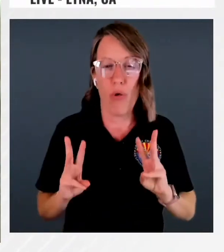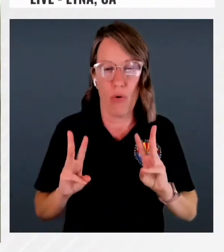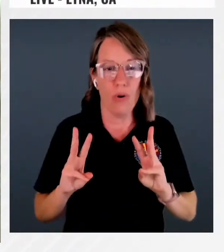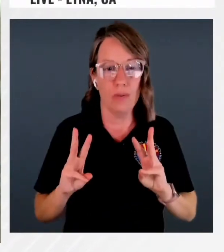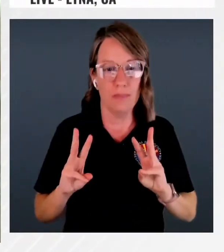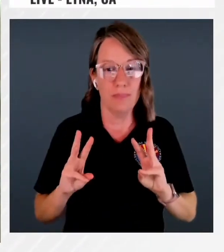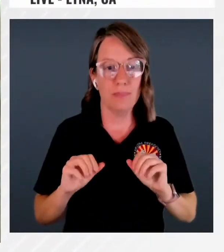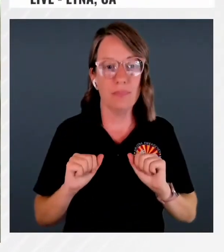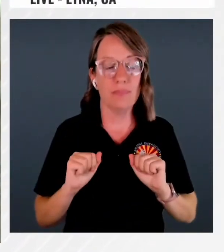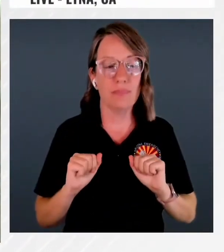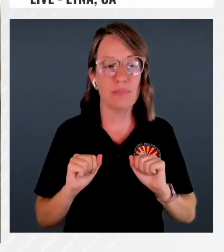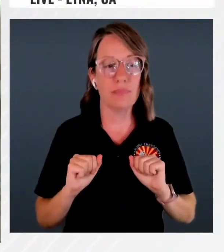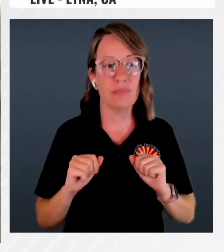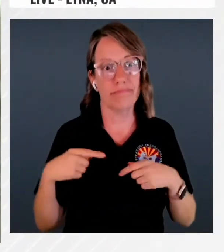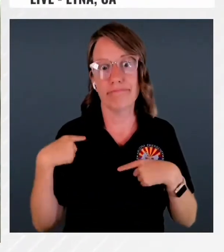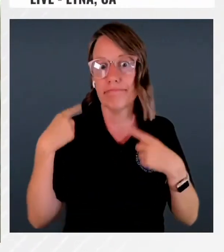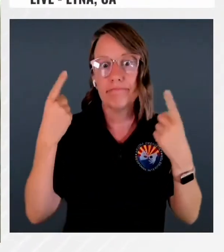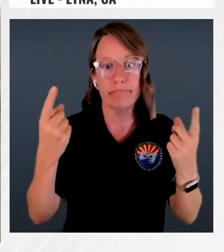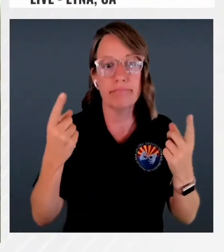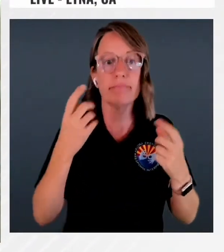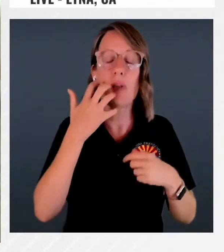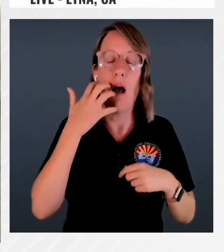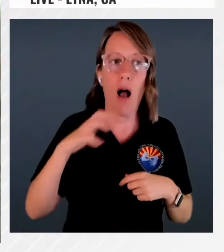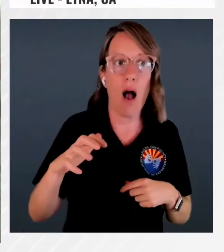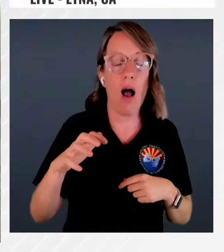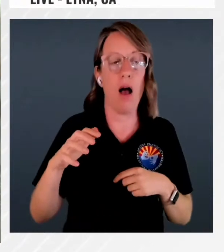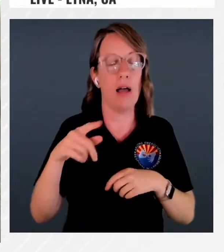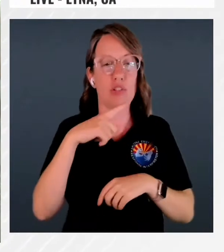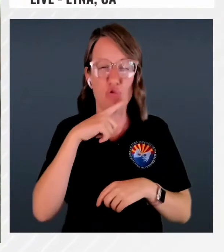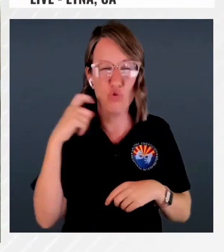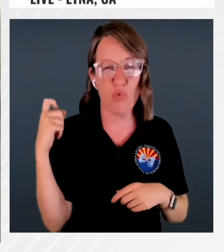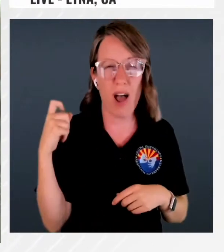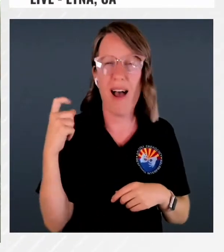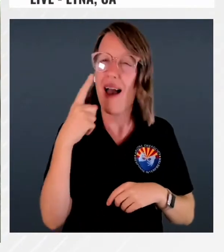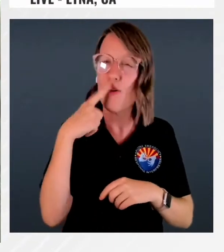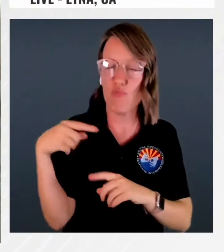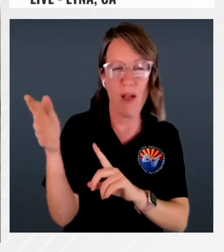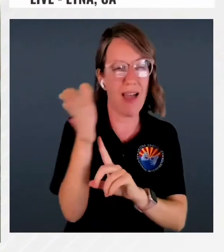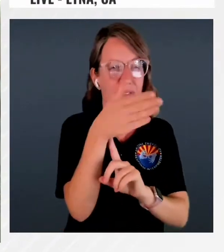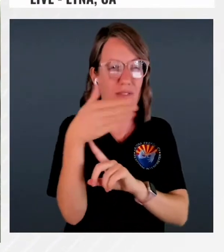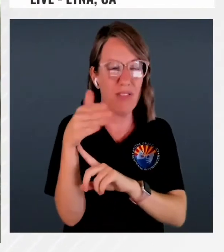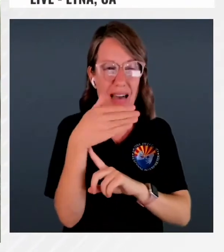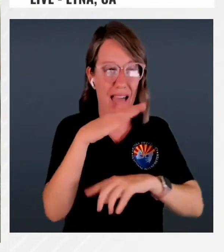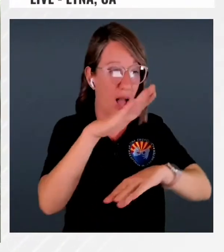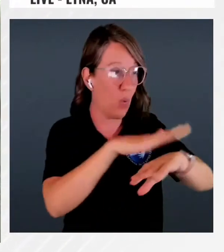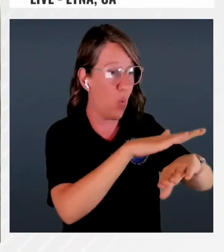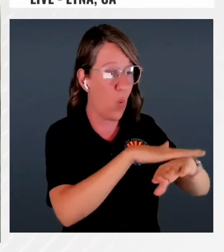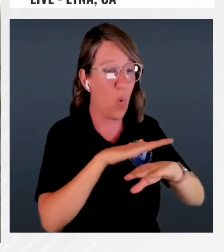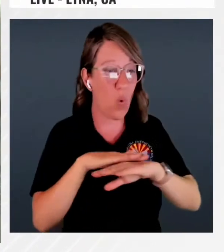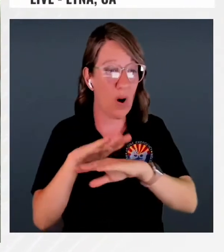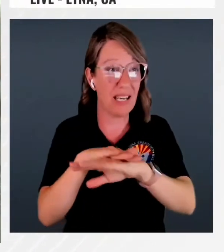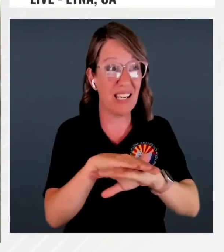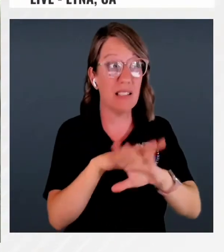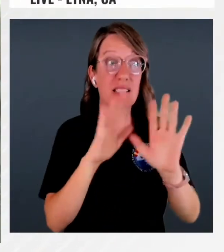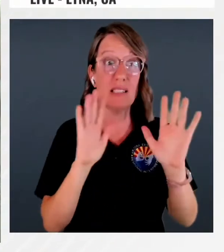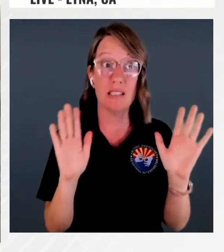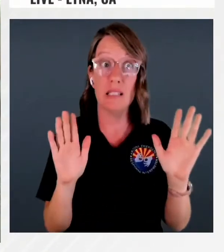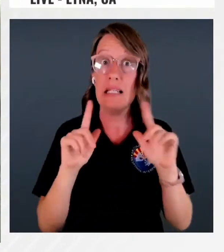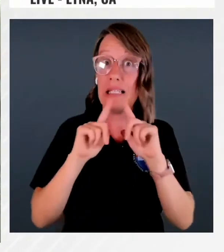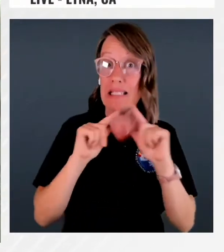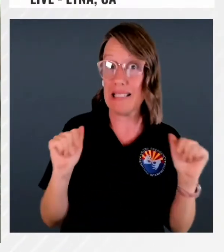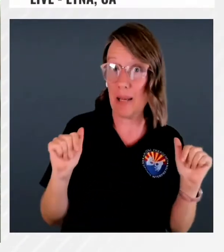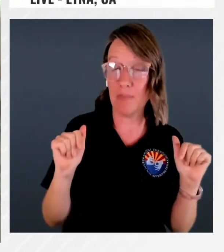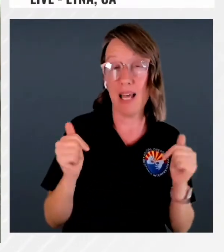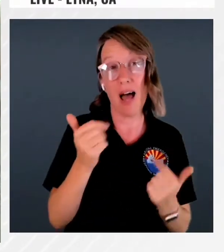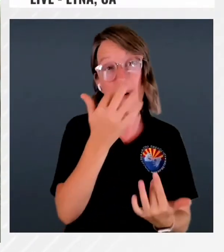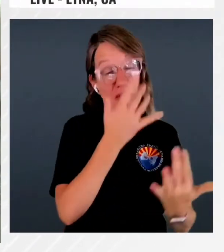over the last few days, and we've had mild conditions in our fire activity. So with the red flags warning,